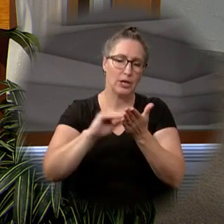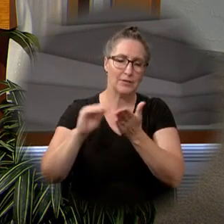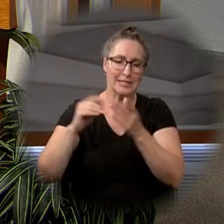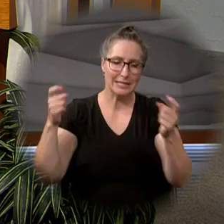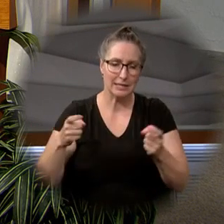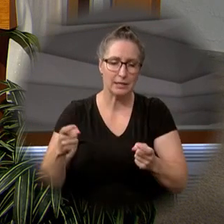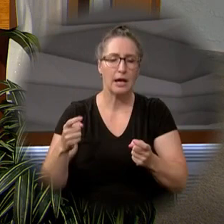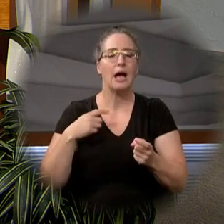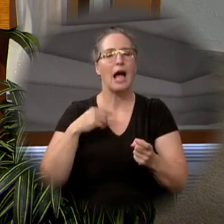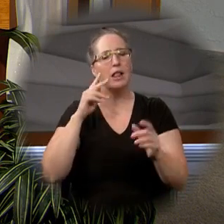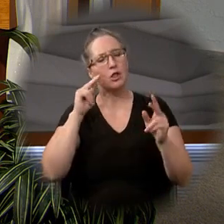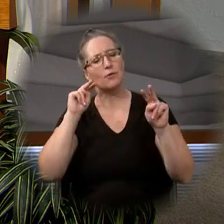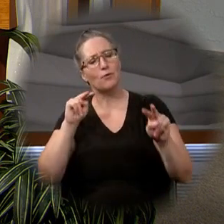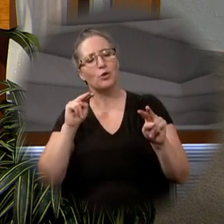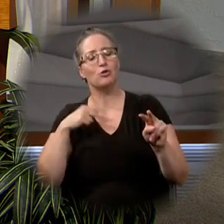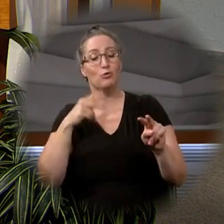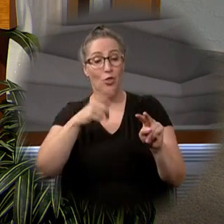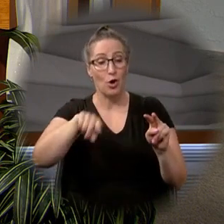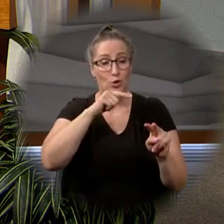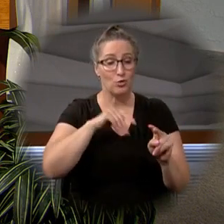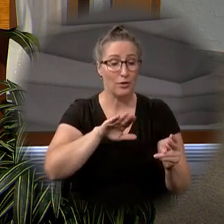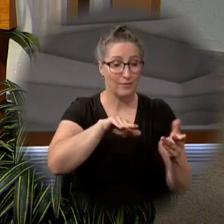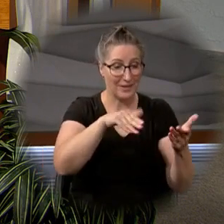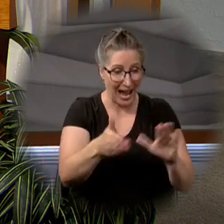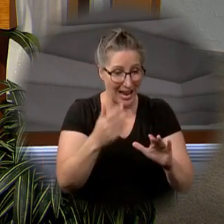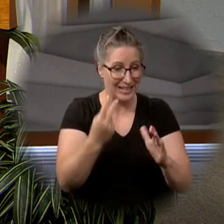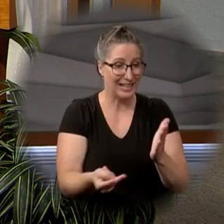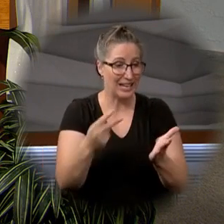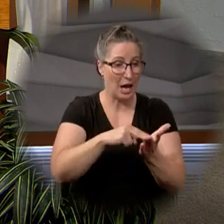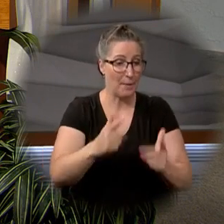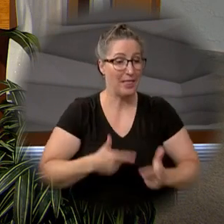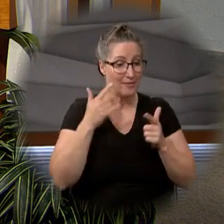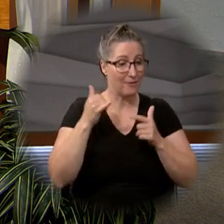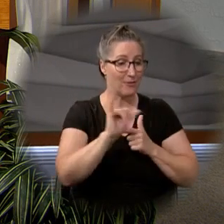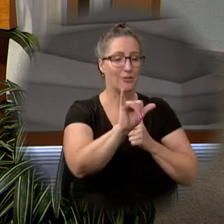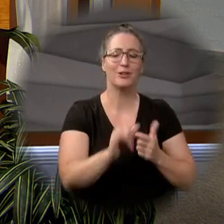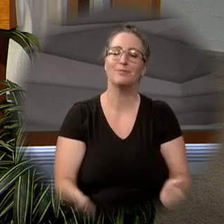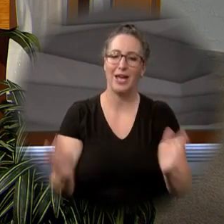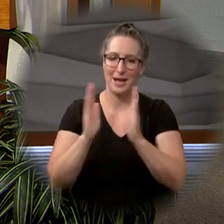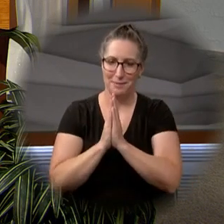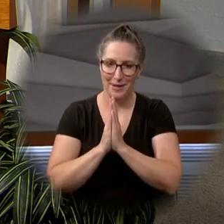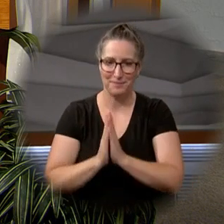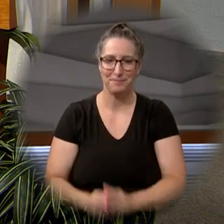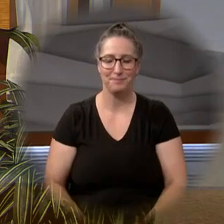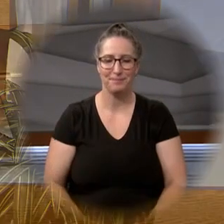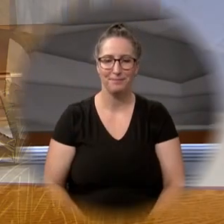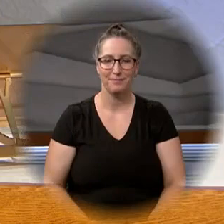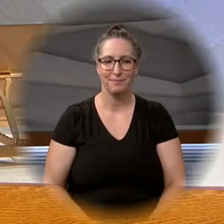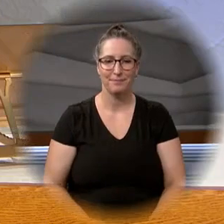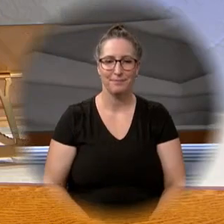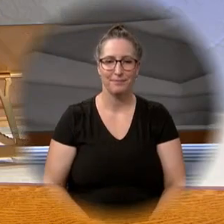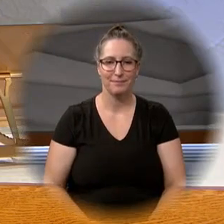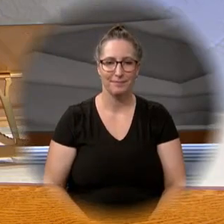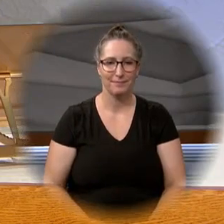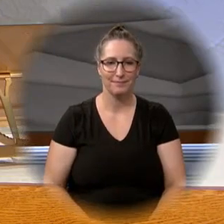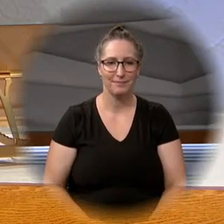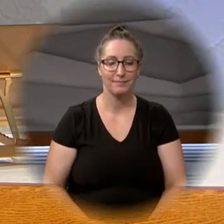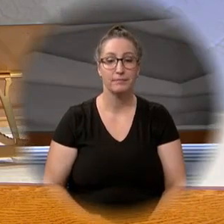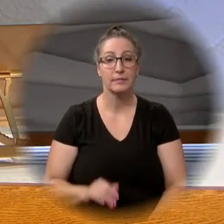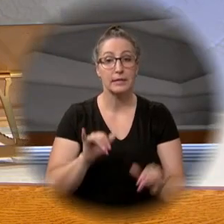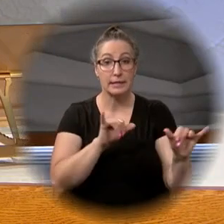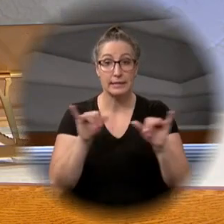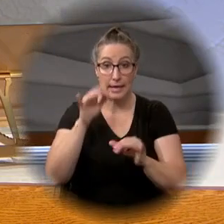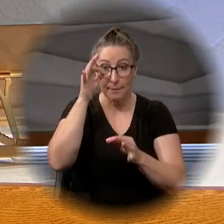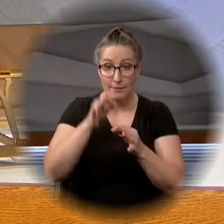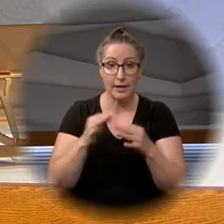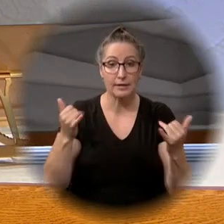sins, and I look forward to the resurrection of the dead and the life of the world to come. And amen. In that same